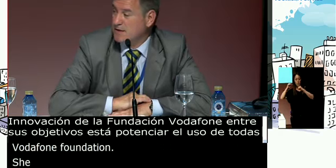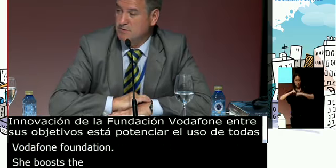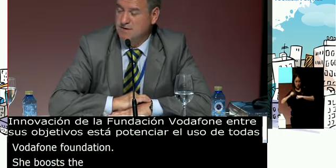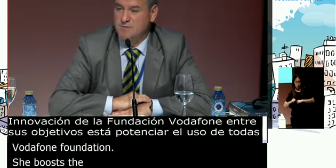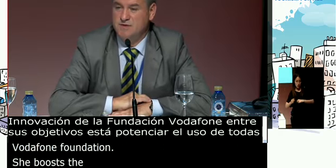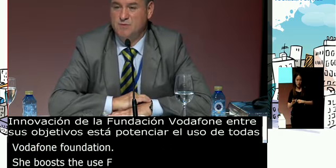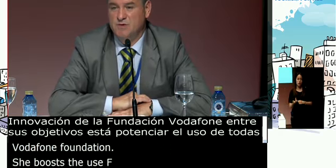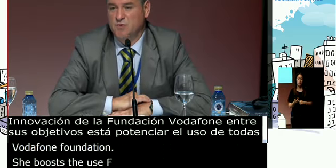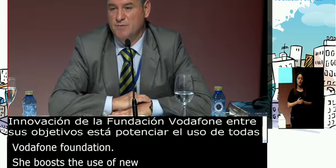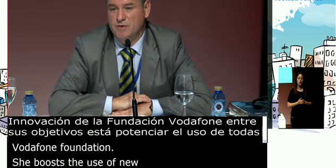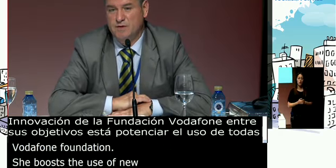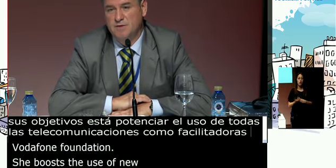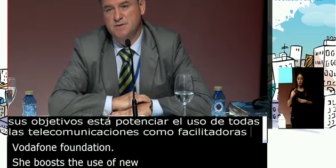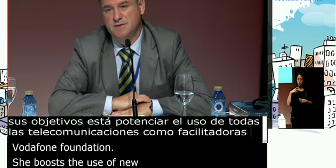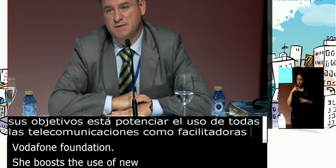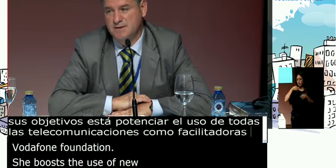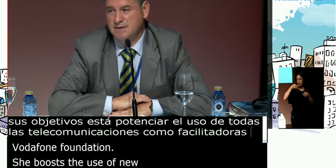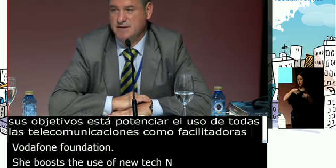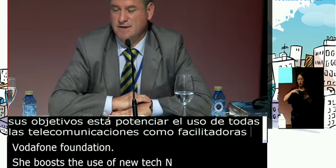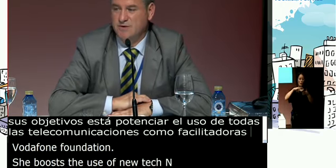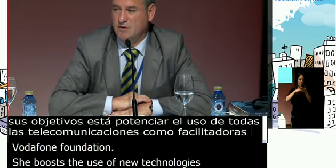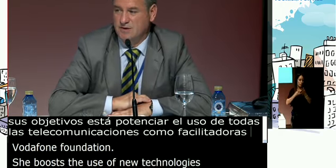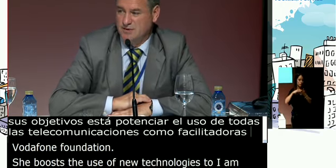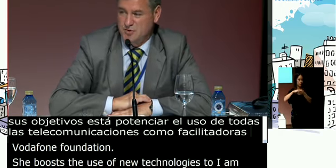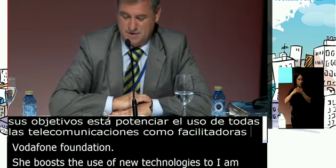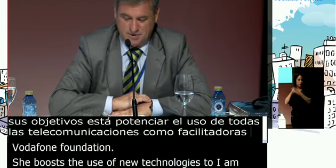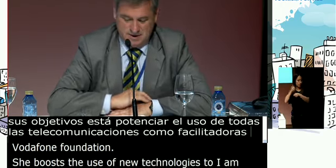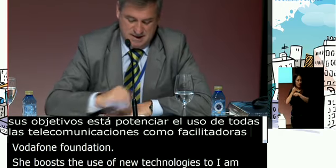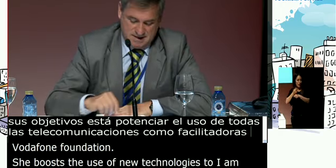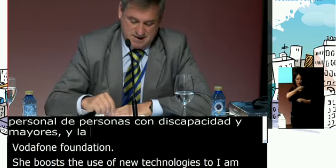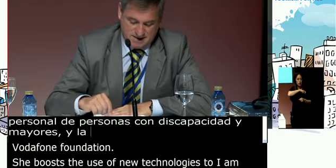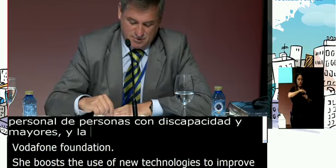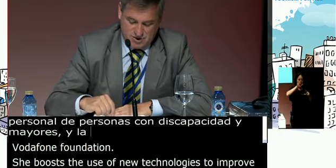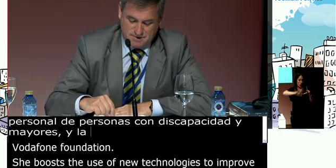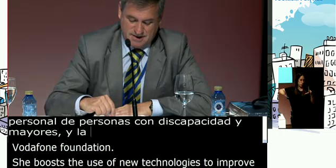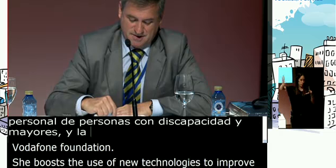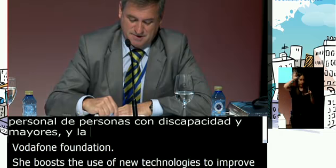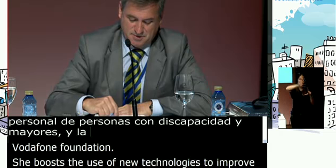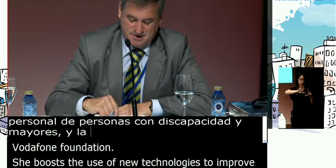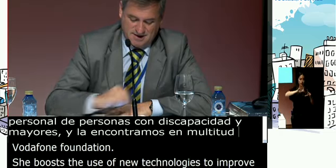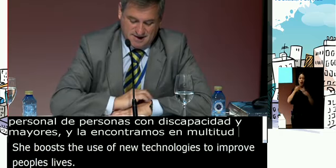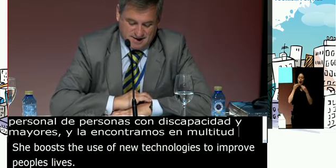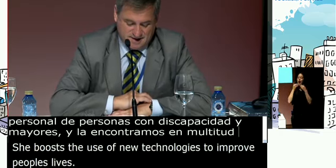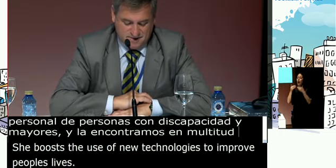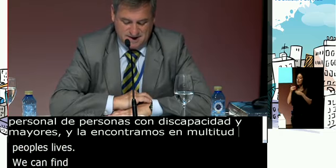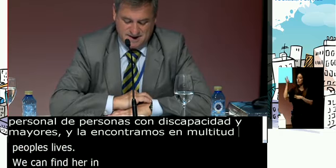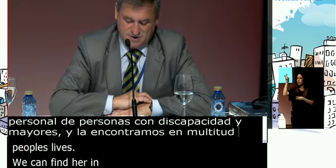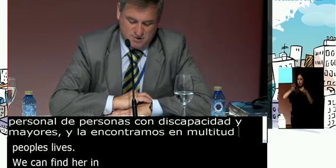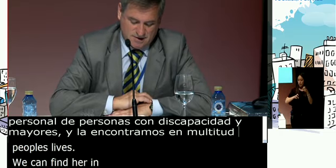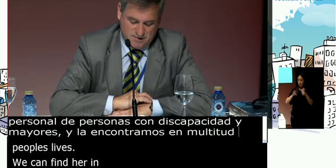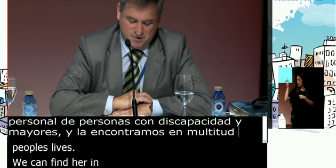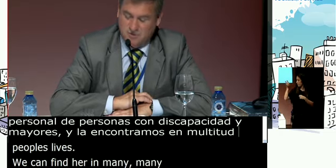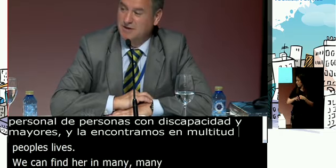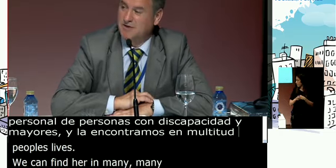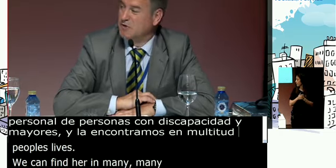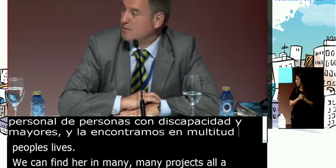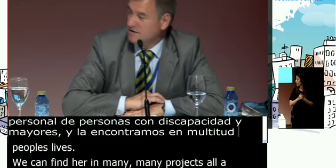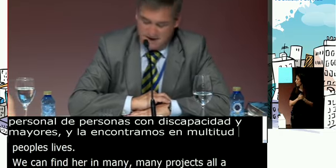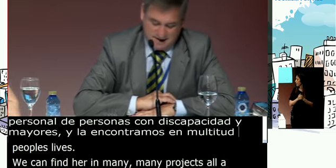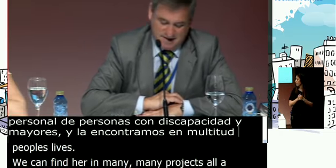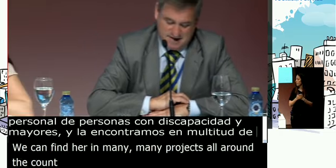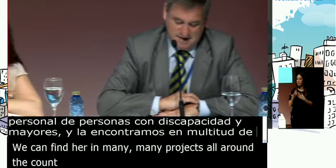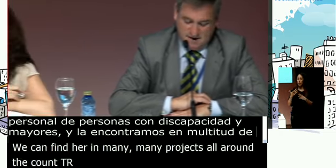for elderly people. And we can find her in many, many projects all around the country.